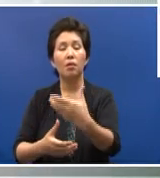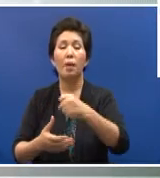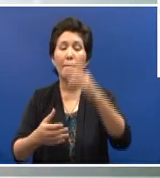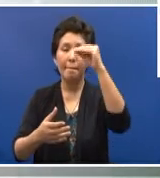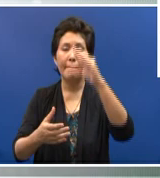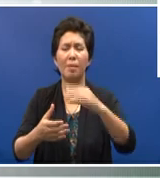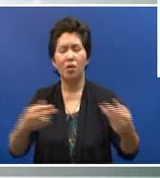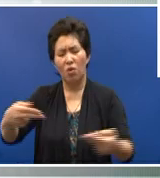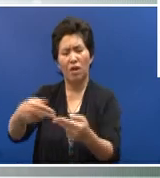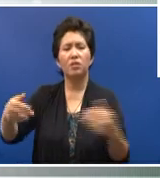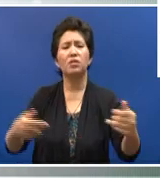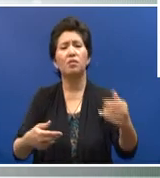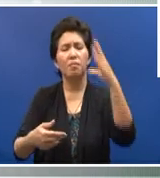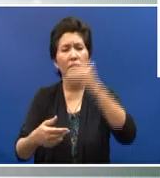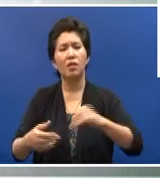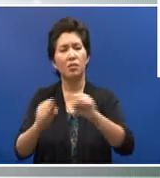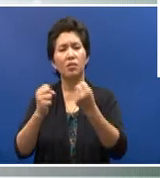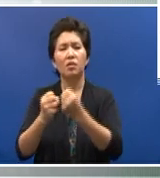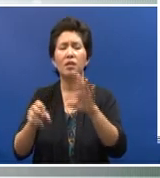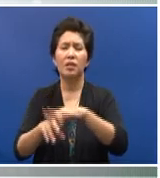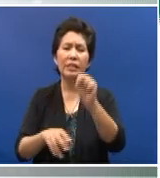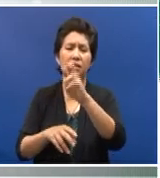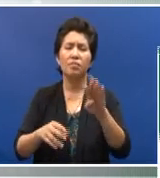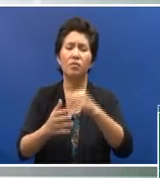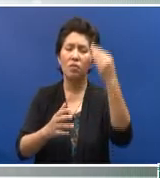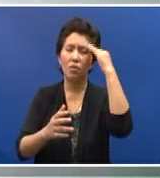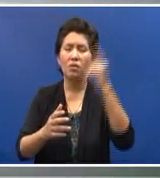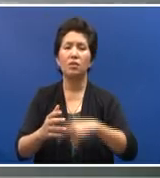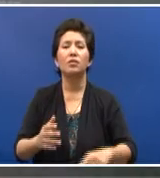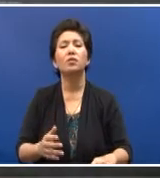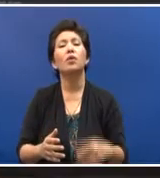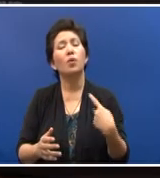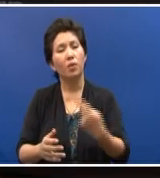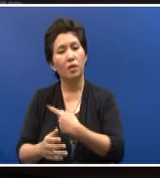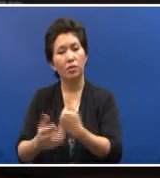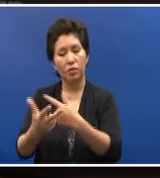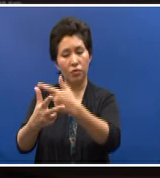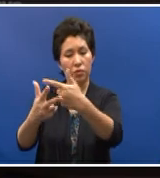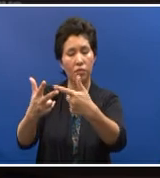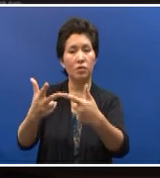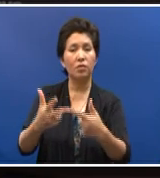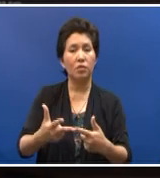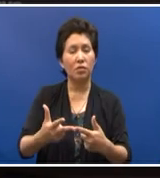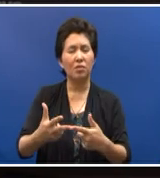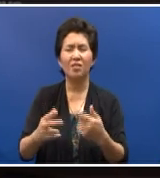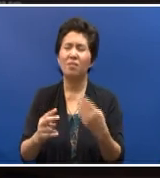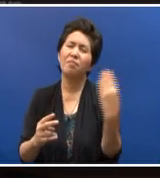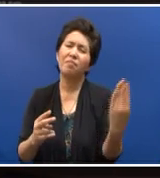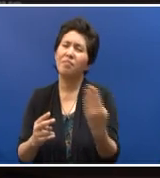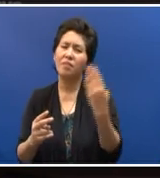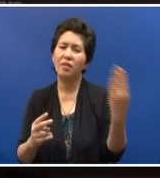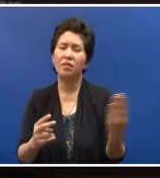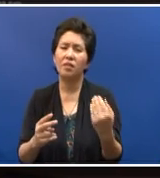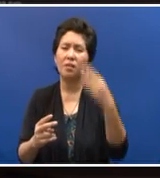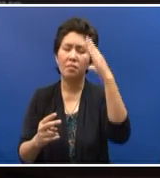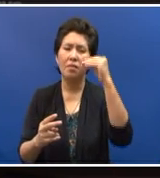men, ecology, and also technology? Okay, so these 3 things are always familiar with us: man,